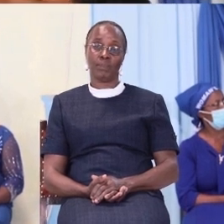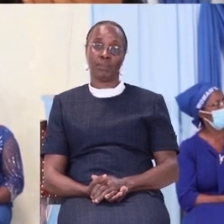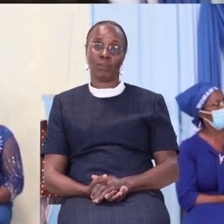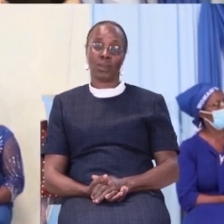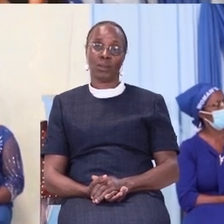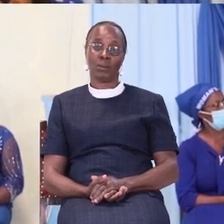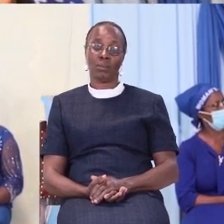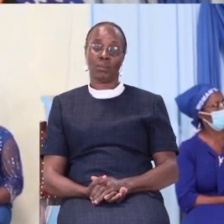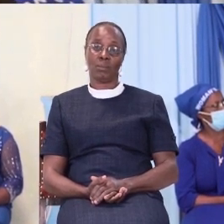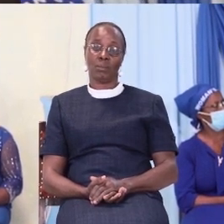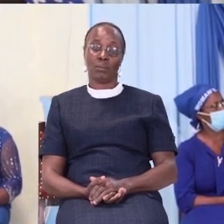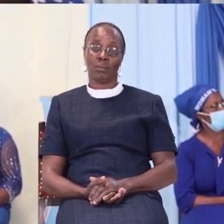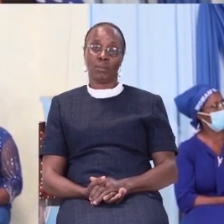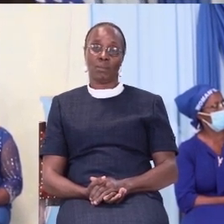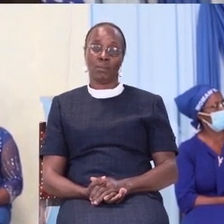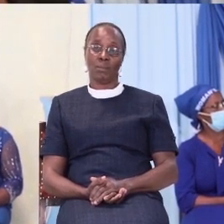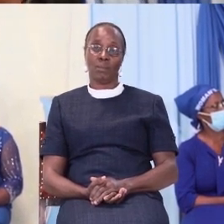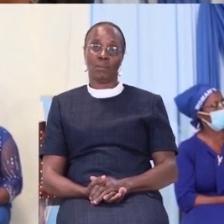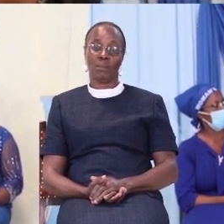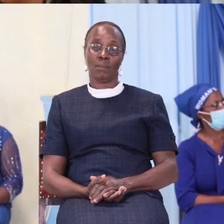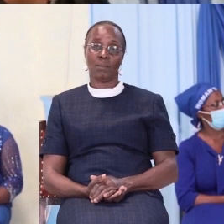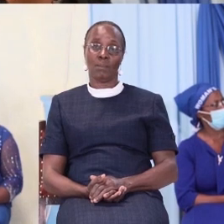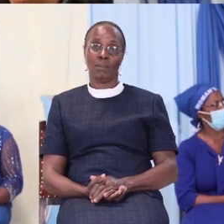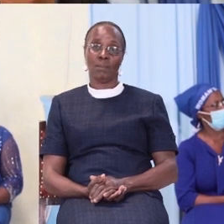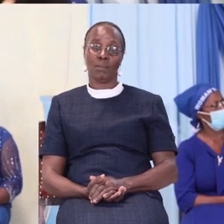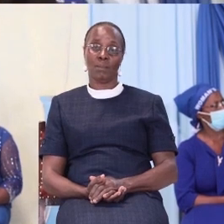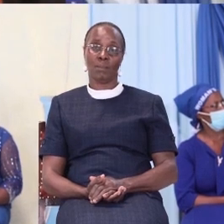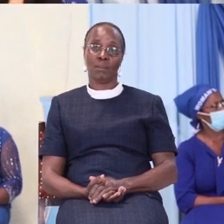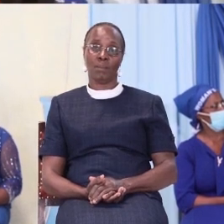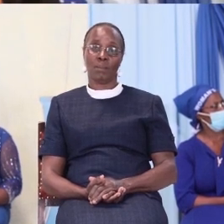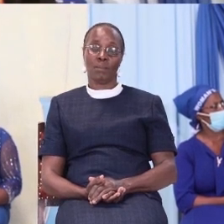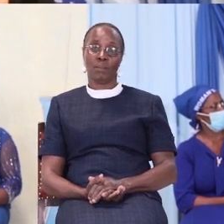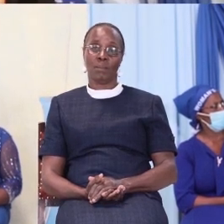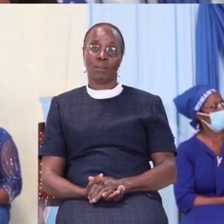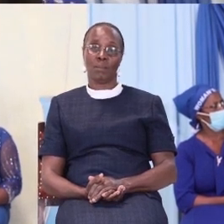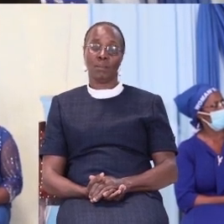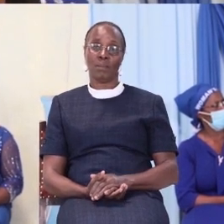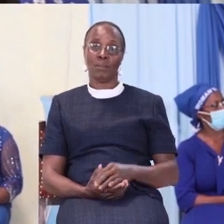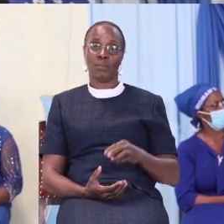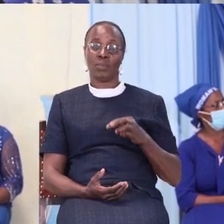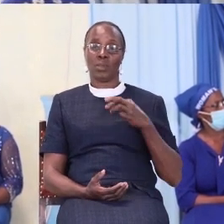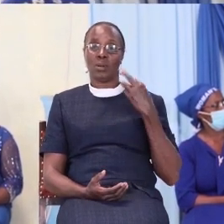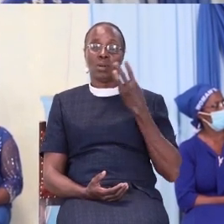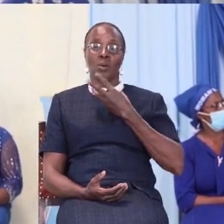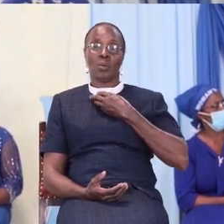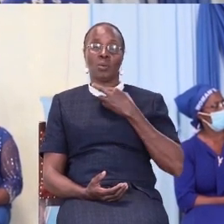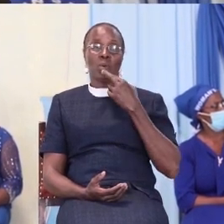I want to say that we are always faced with such